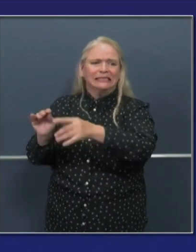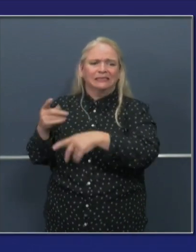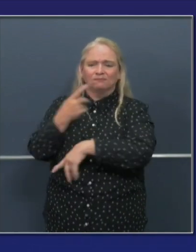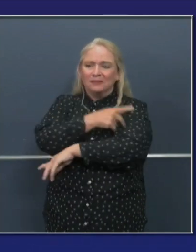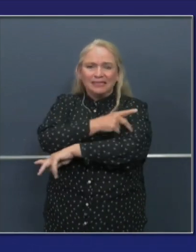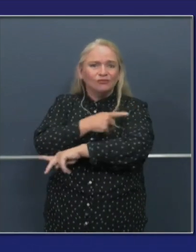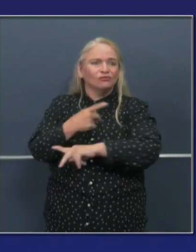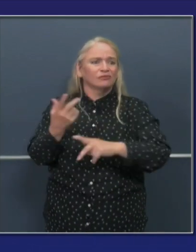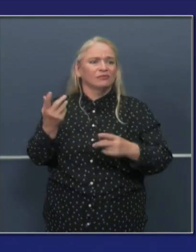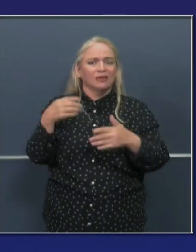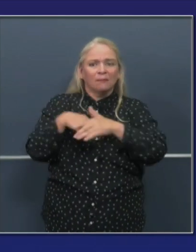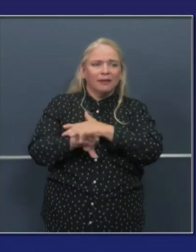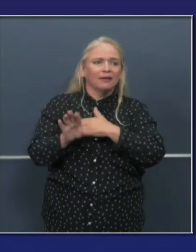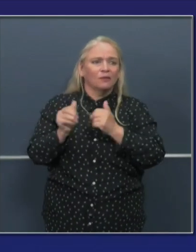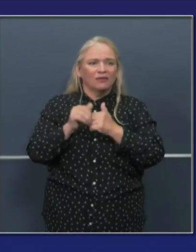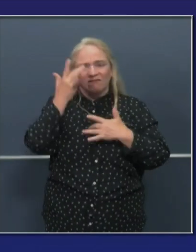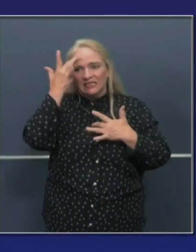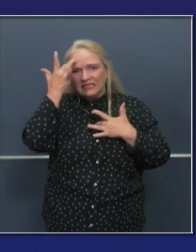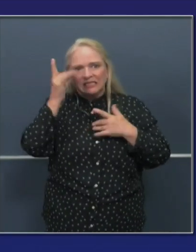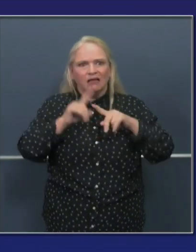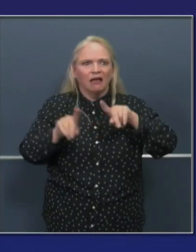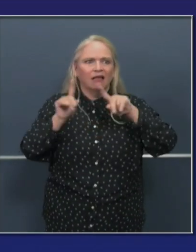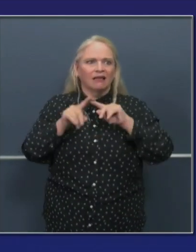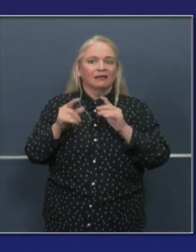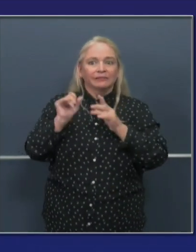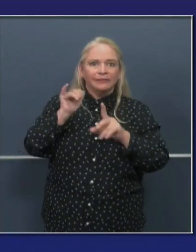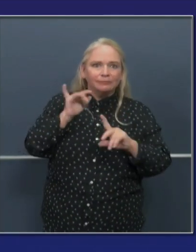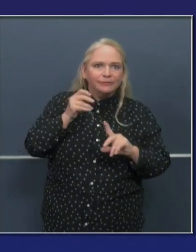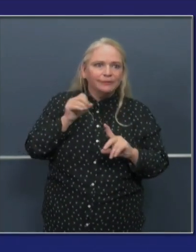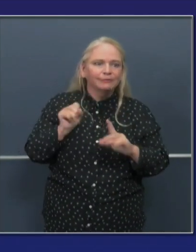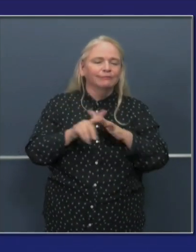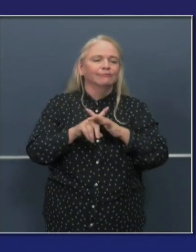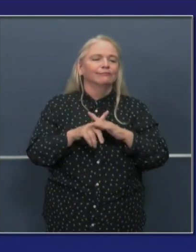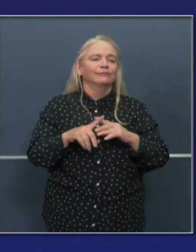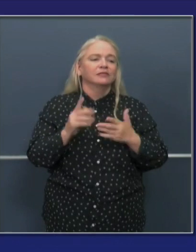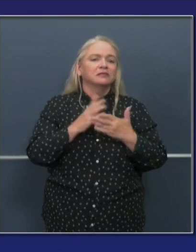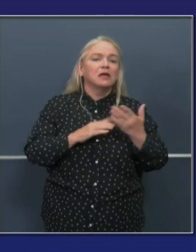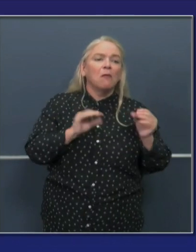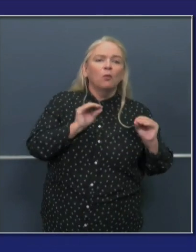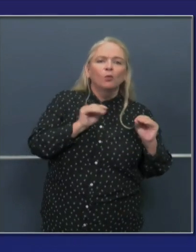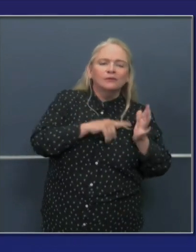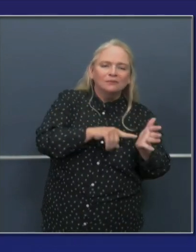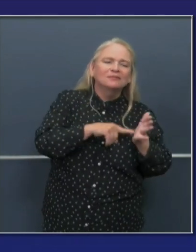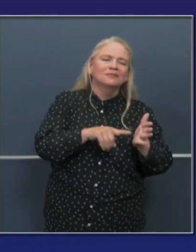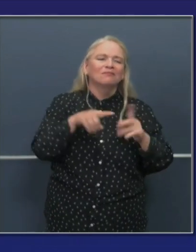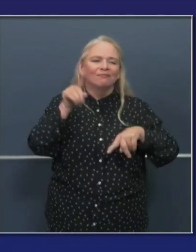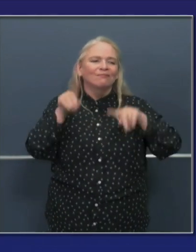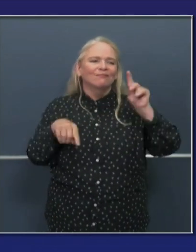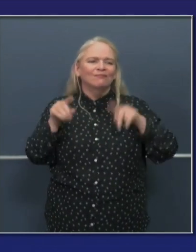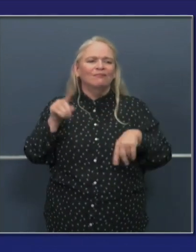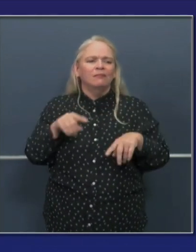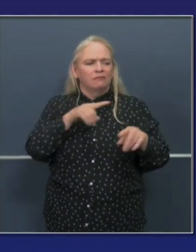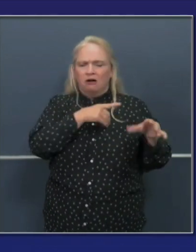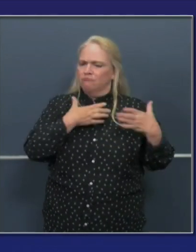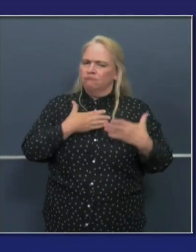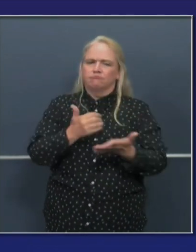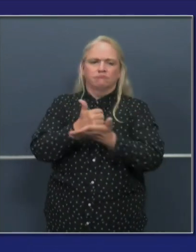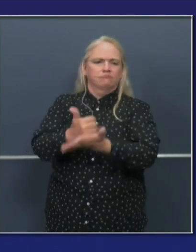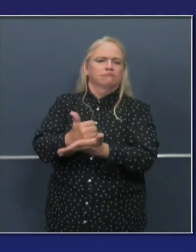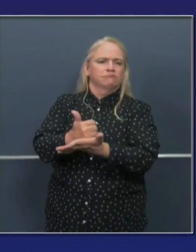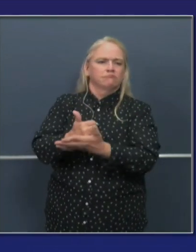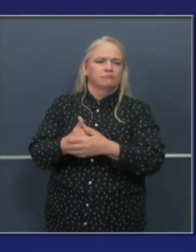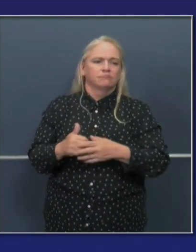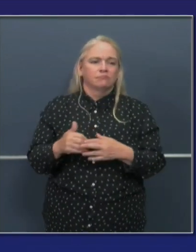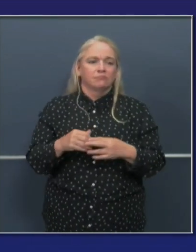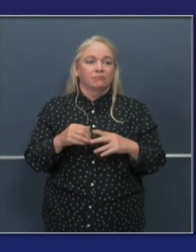that are coming in with symptoms, even some pre-symptomatic and asymptomatic, that have to have their needs met. But the hospital